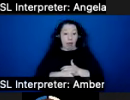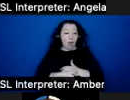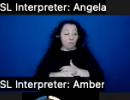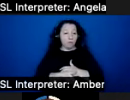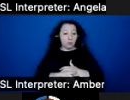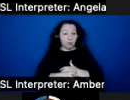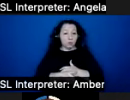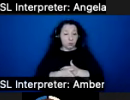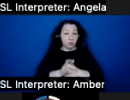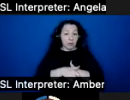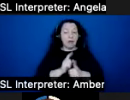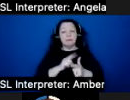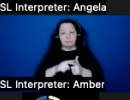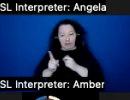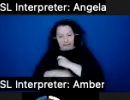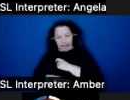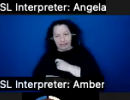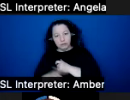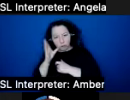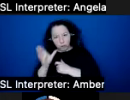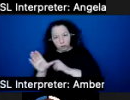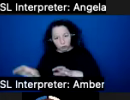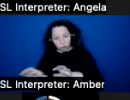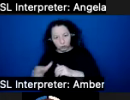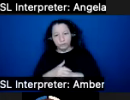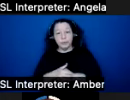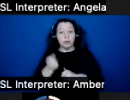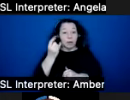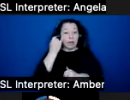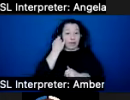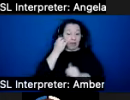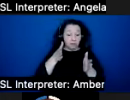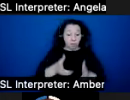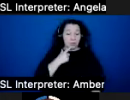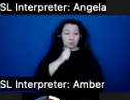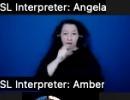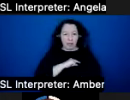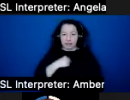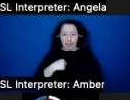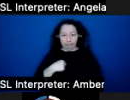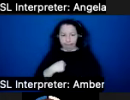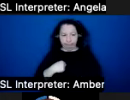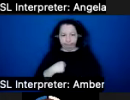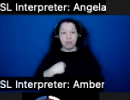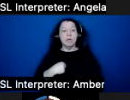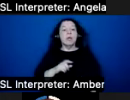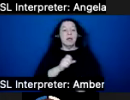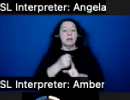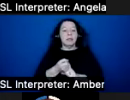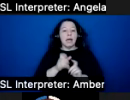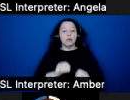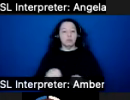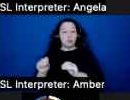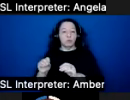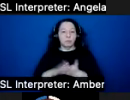served. Of course, if an individual pleads not guilty, then the case moves to trial.